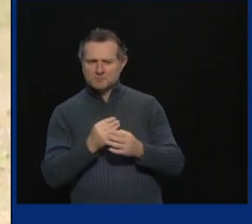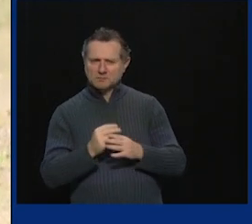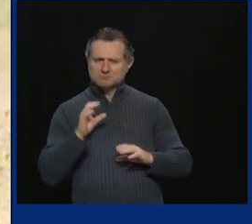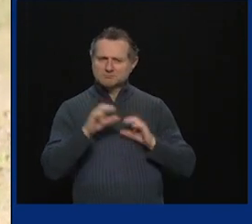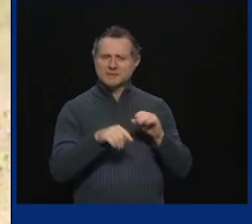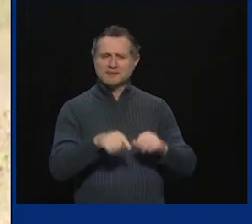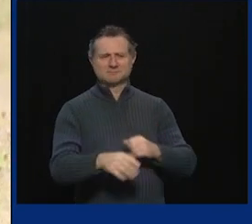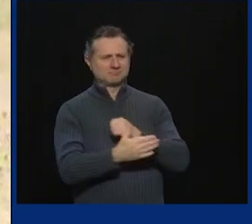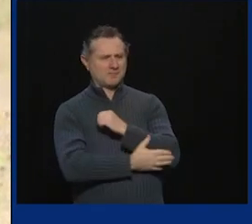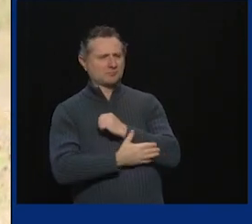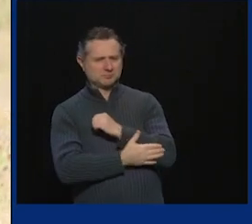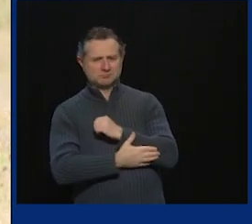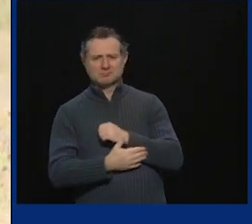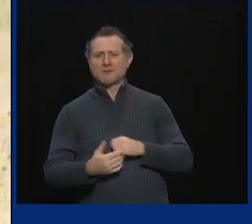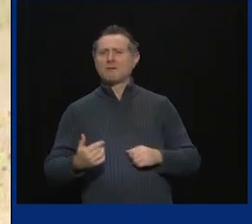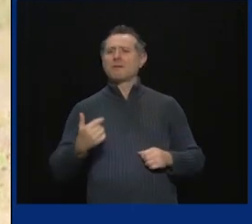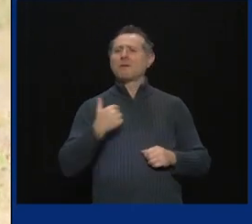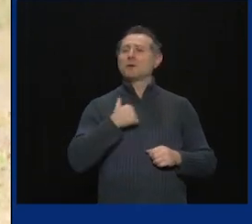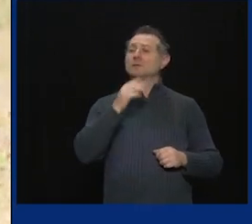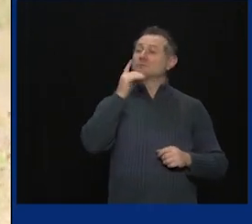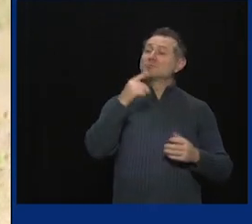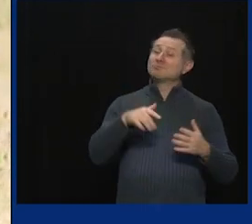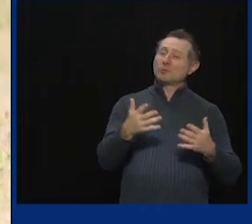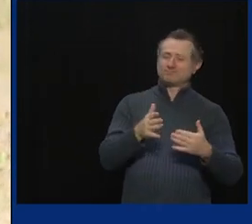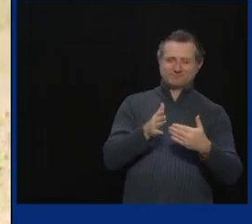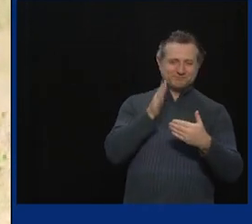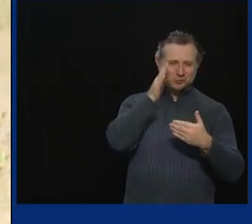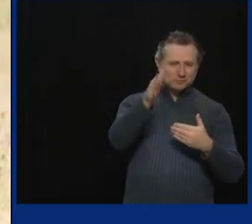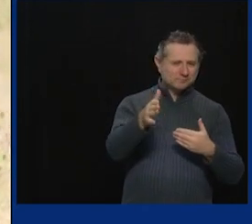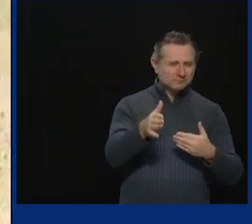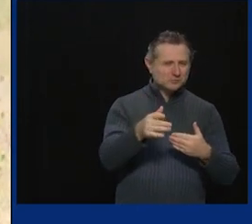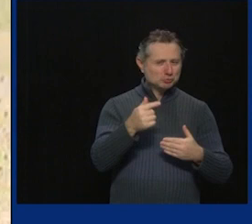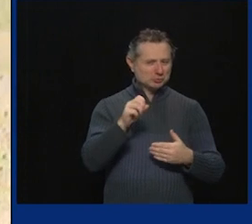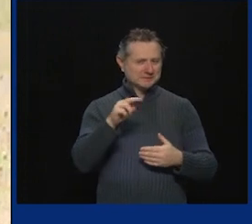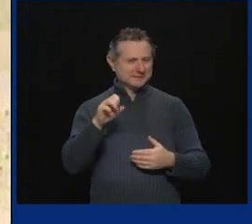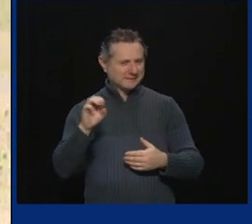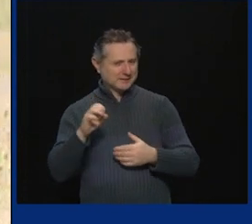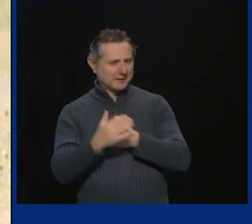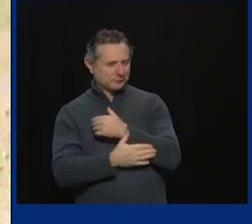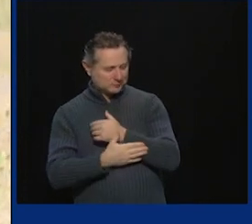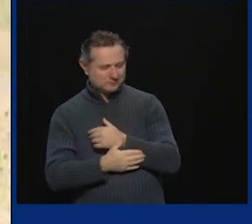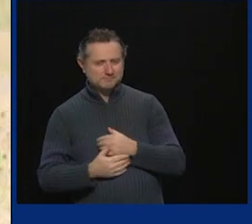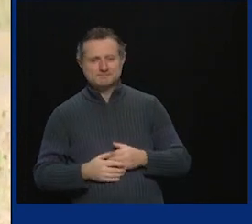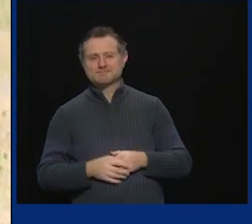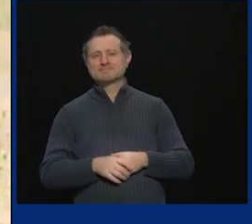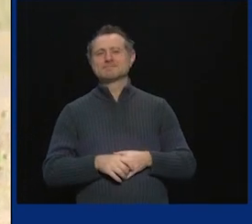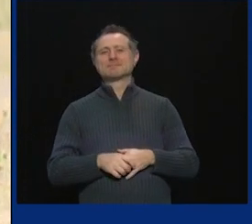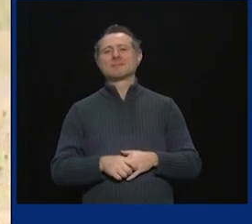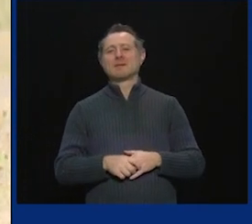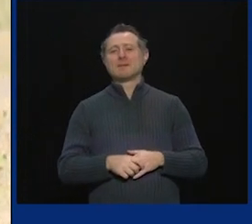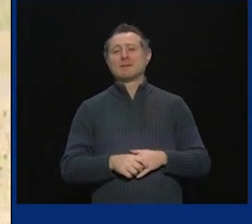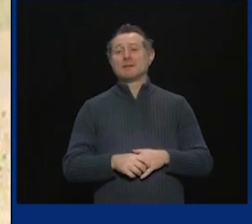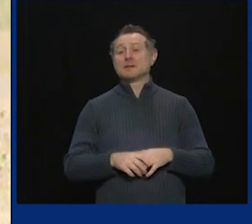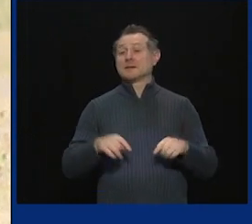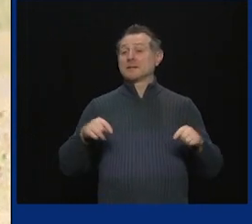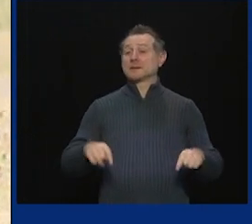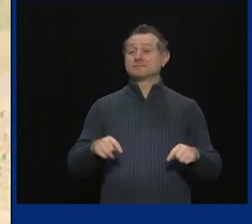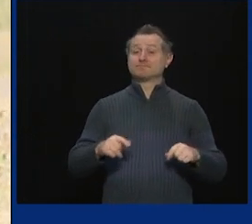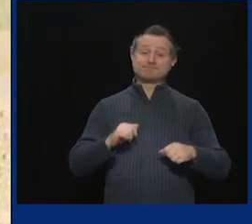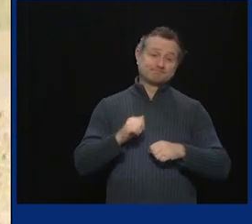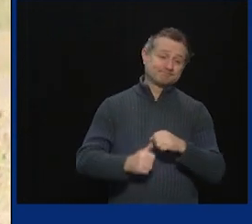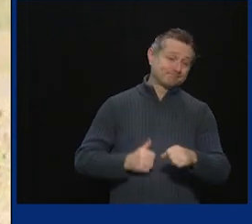County. Plug Power's investment in STAMP marks a major step in a process that has spanned nearly 2